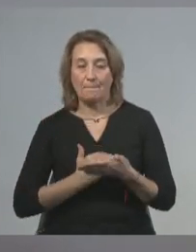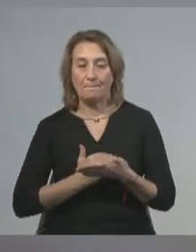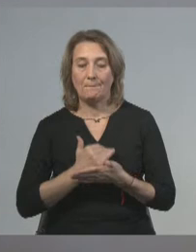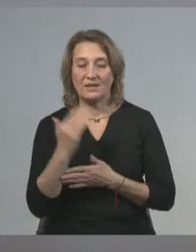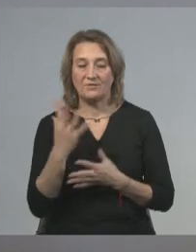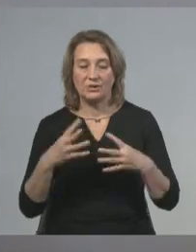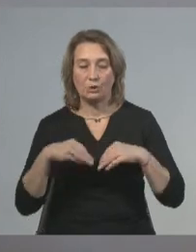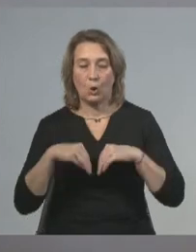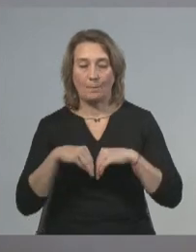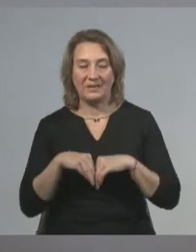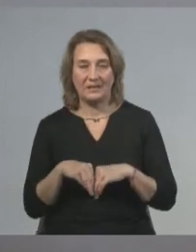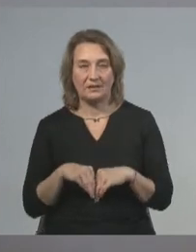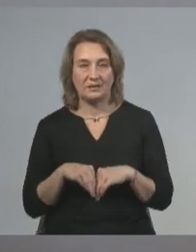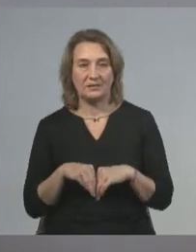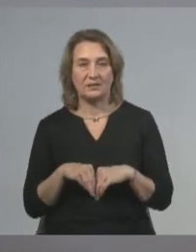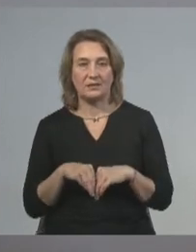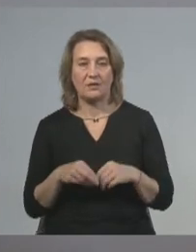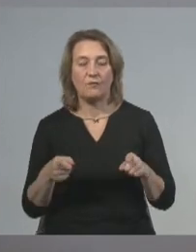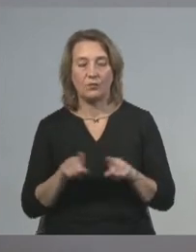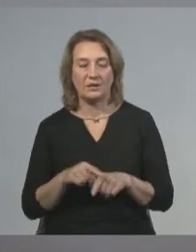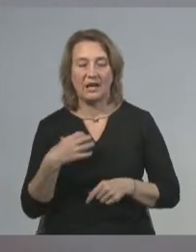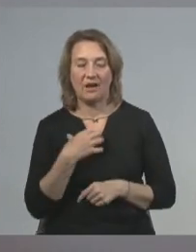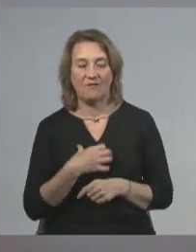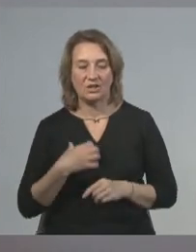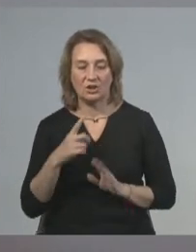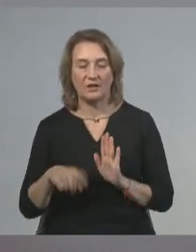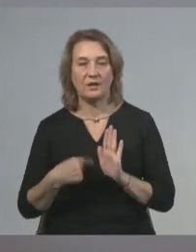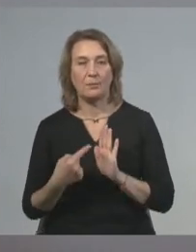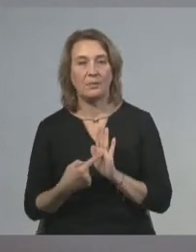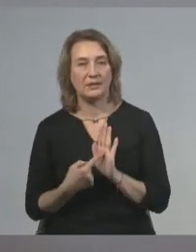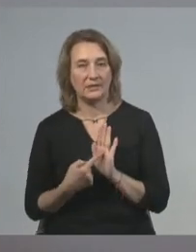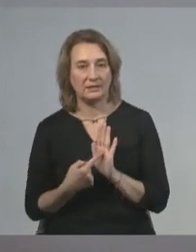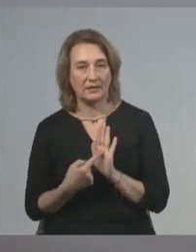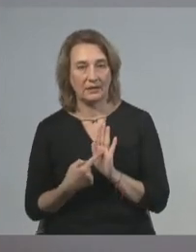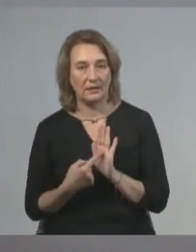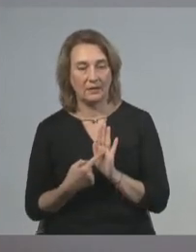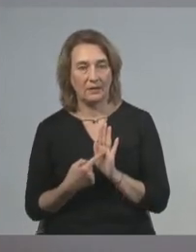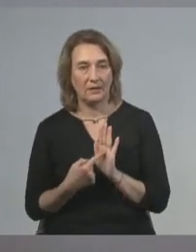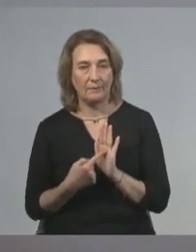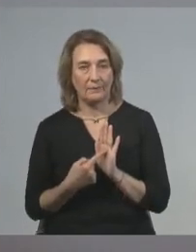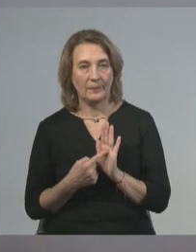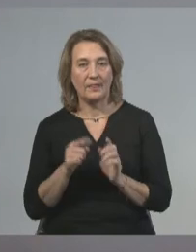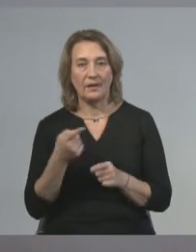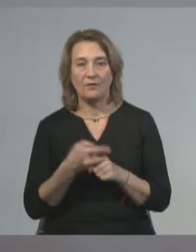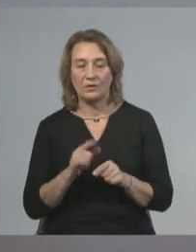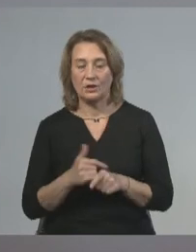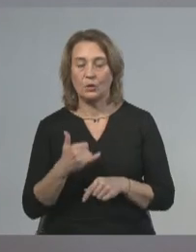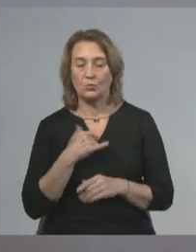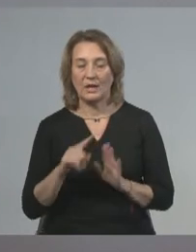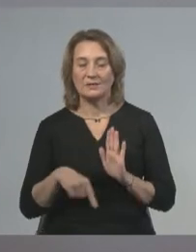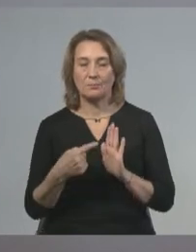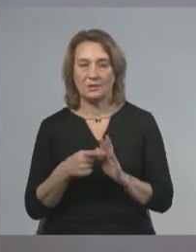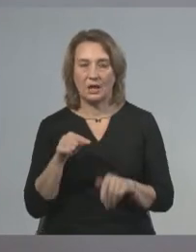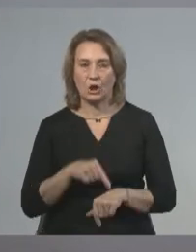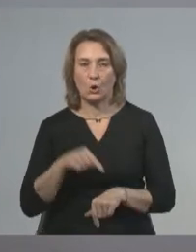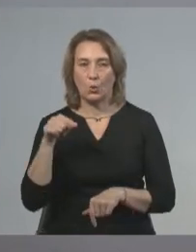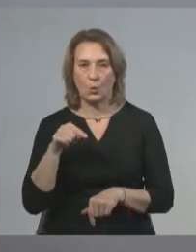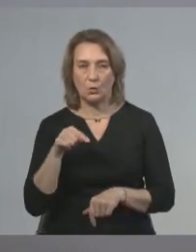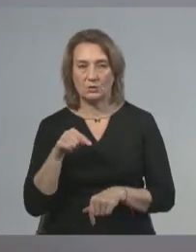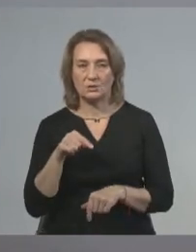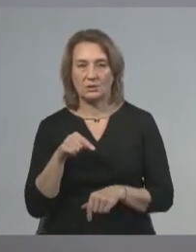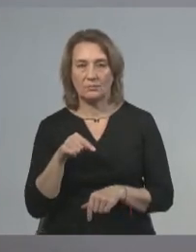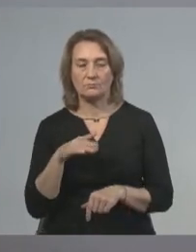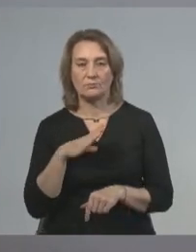in boston herzegovina in my case but also from all over the world uh mila mentioned uh coronavirus and this